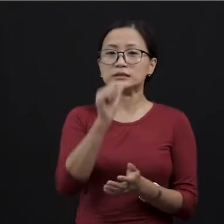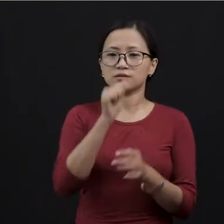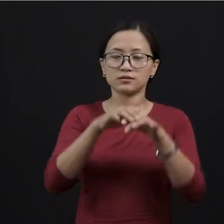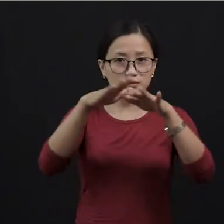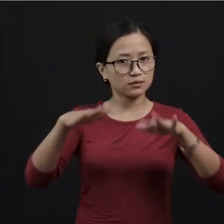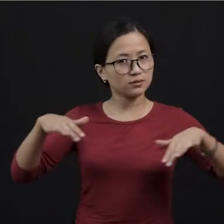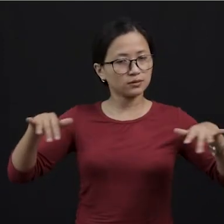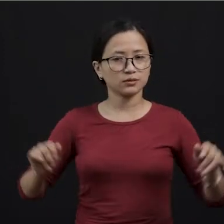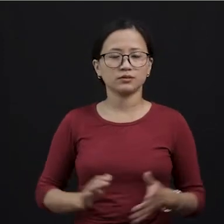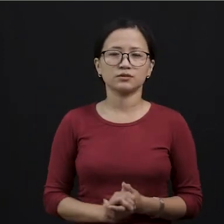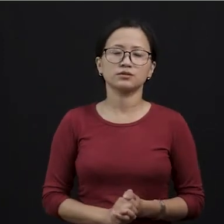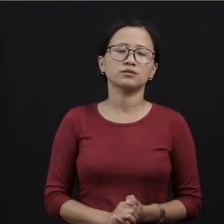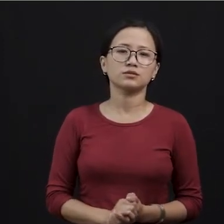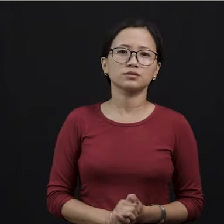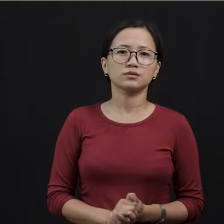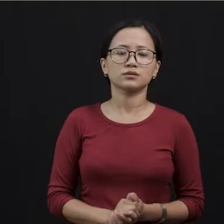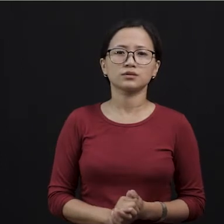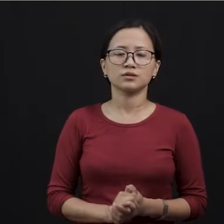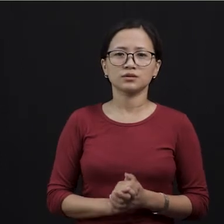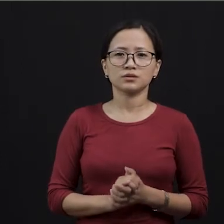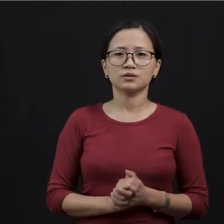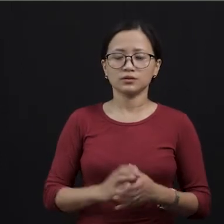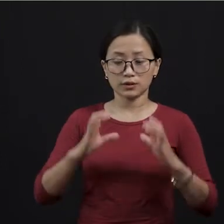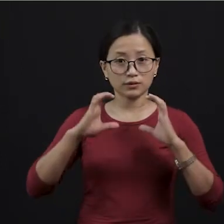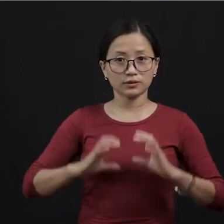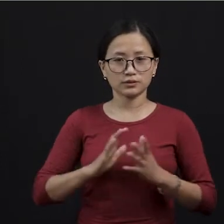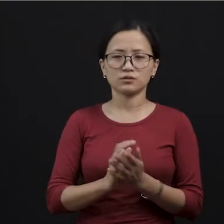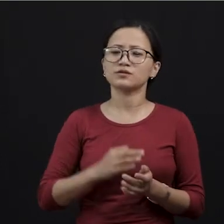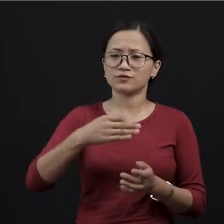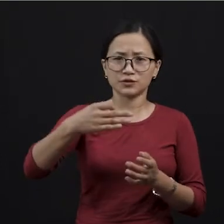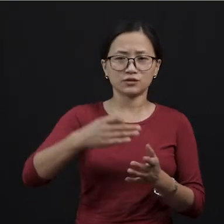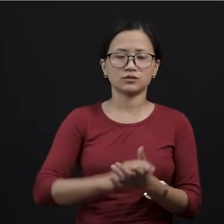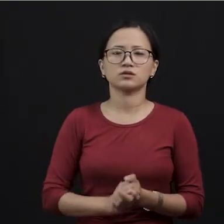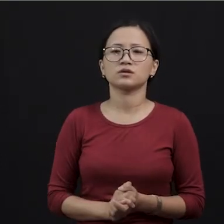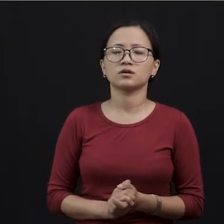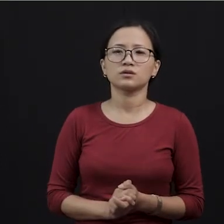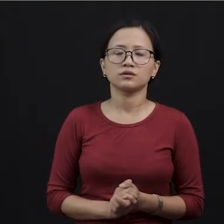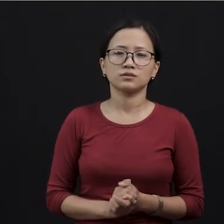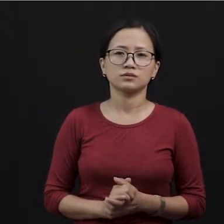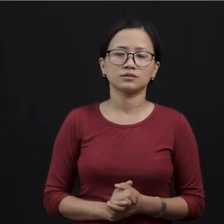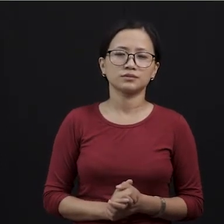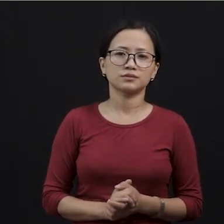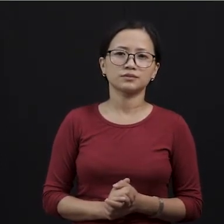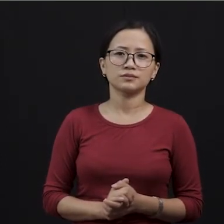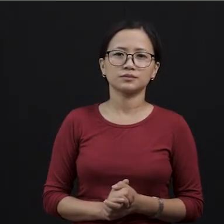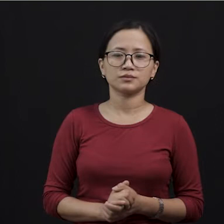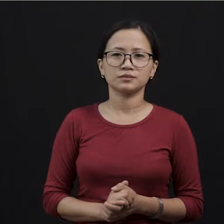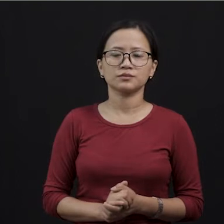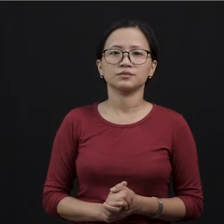So let us see the features or the characteristics. What, children? Characteristics.